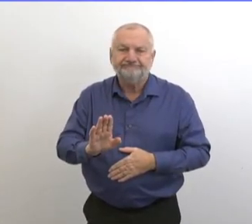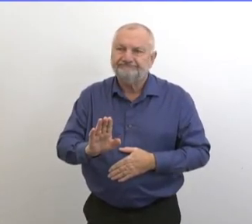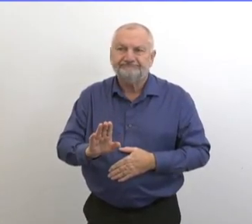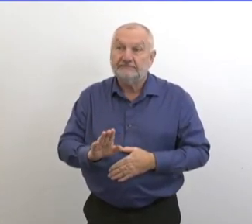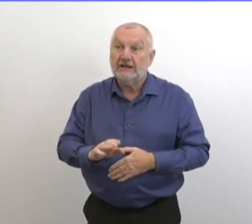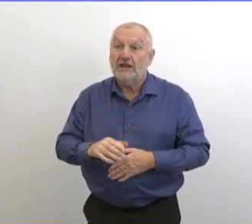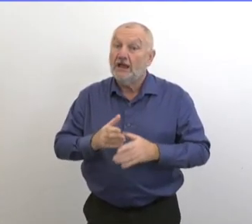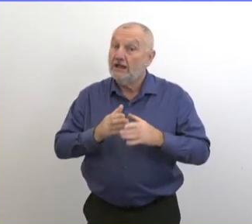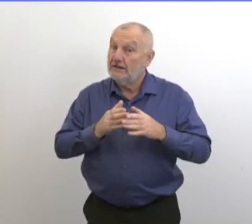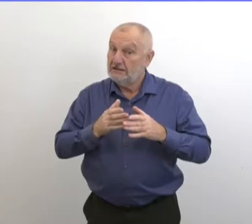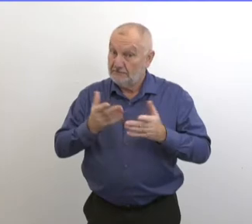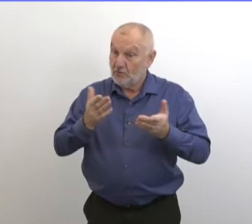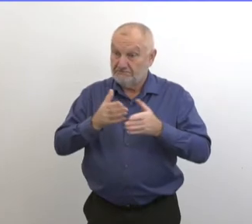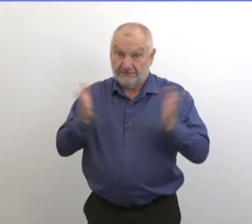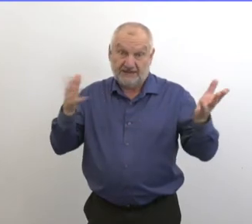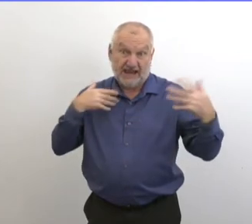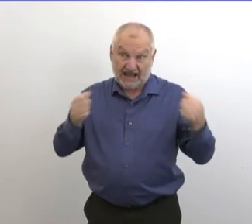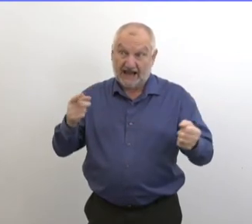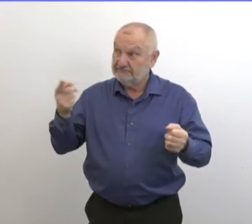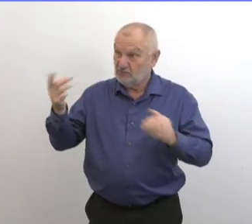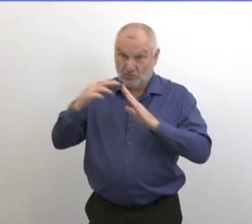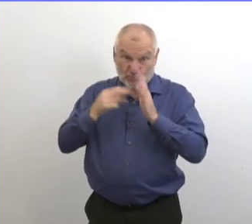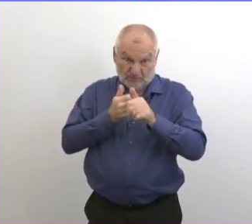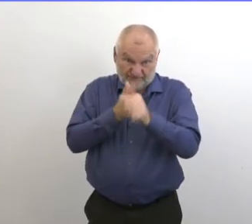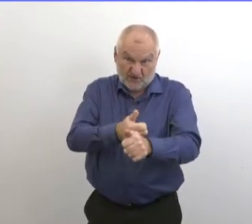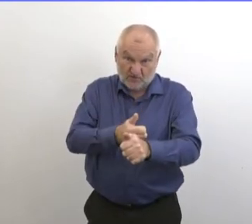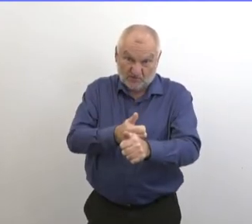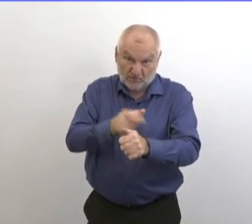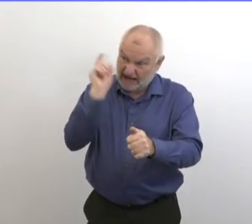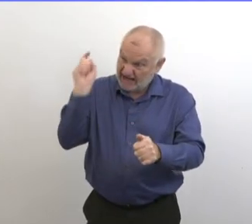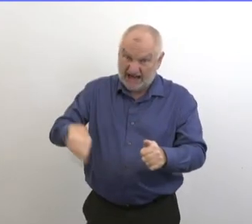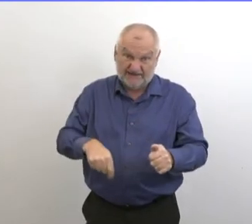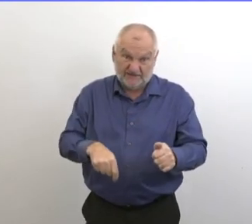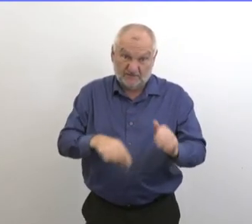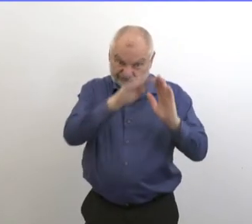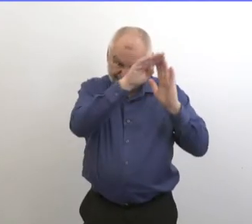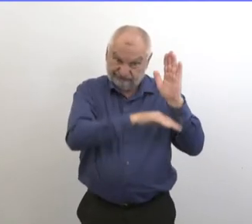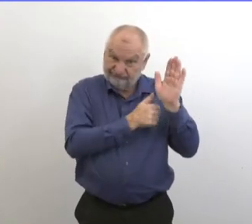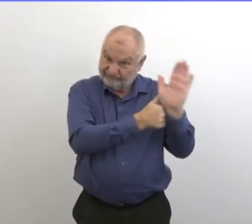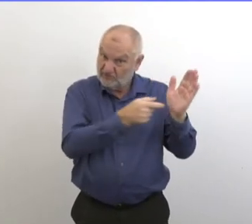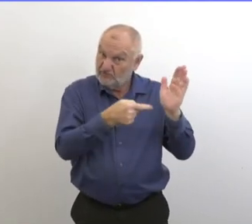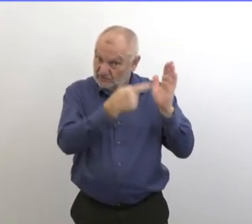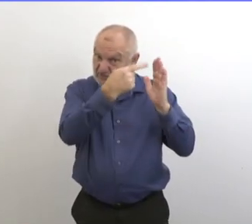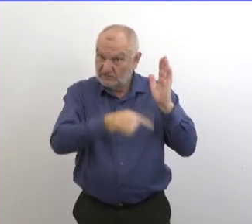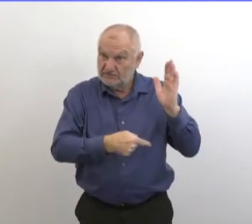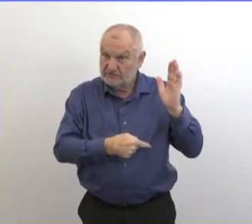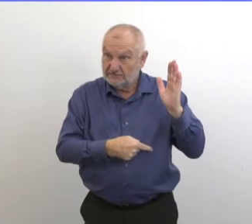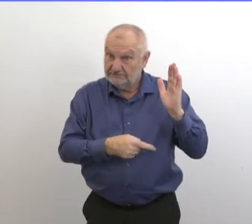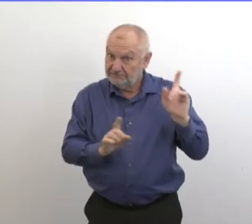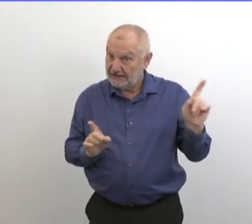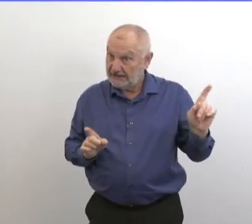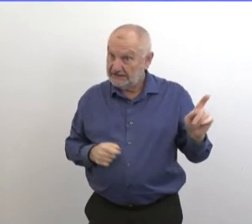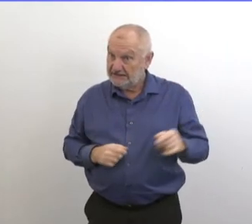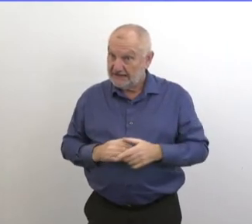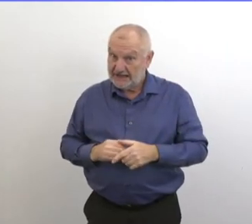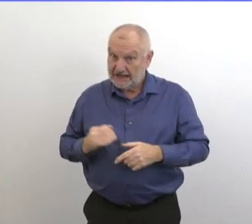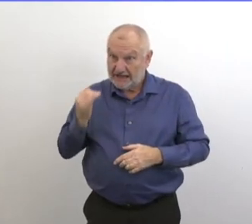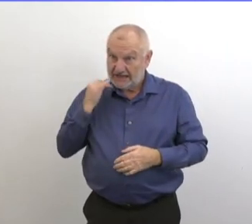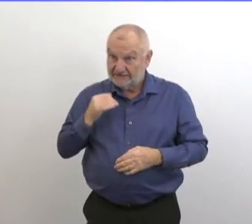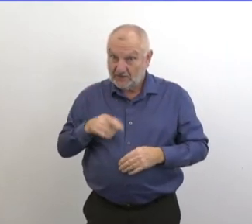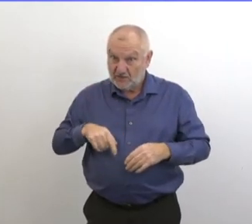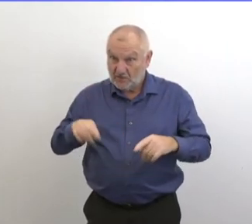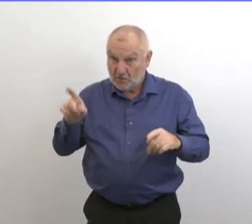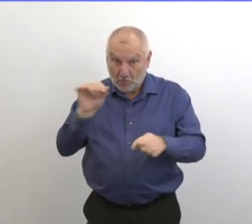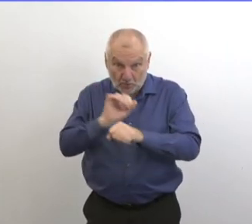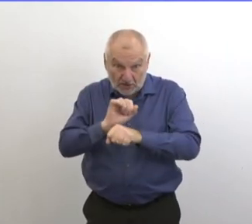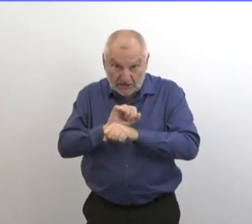is a short-term targeted investment in wage support for those who work in congregate care settings, where we are